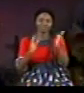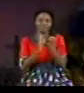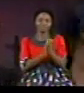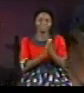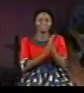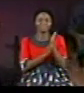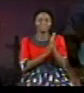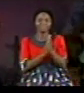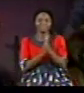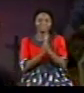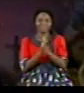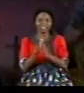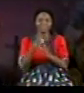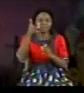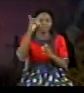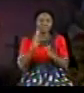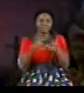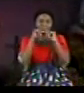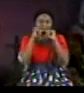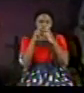God bless you.